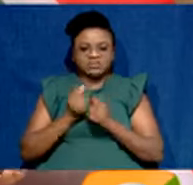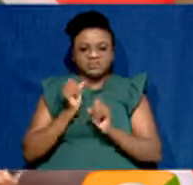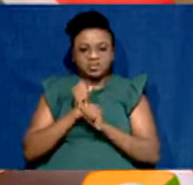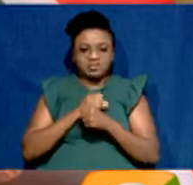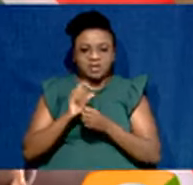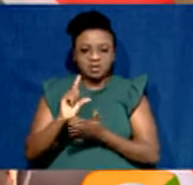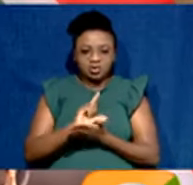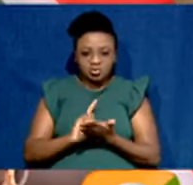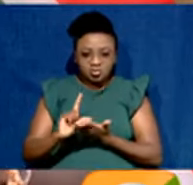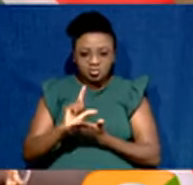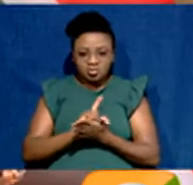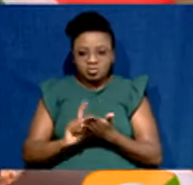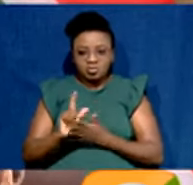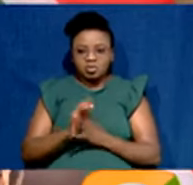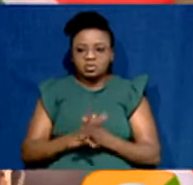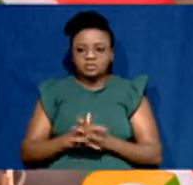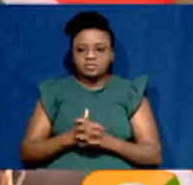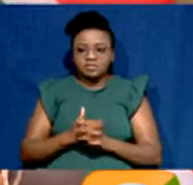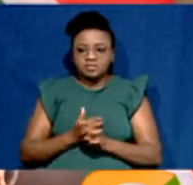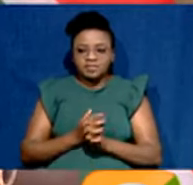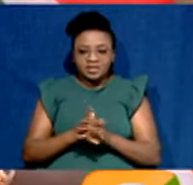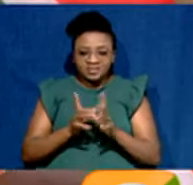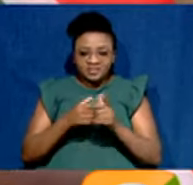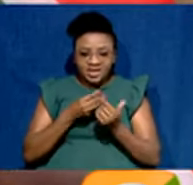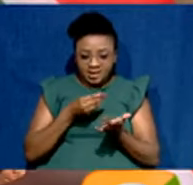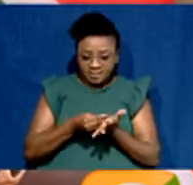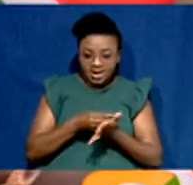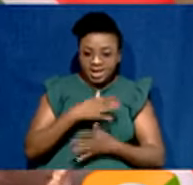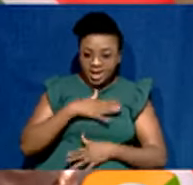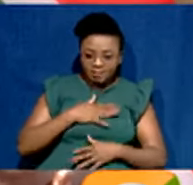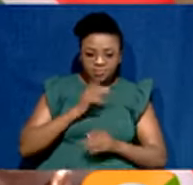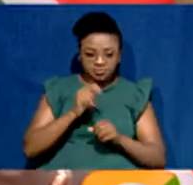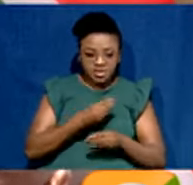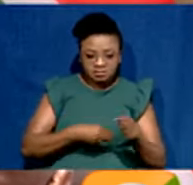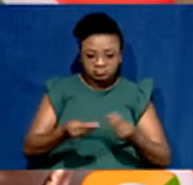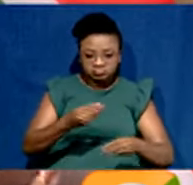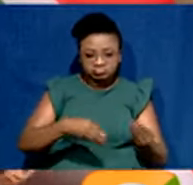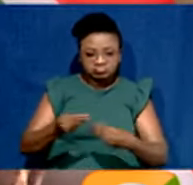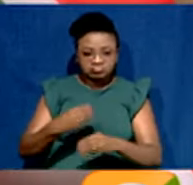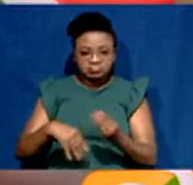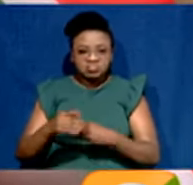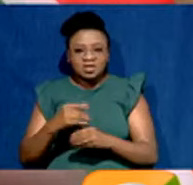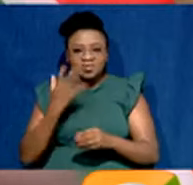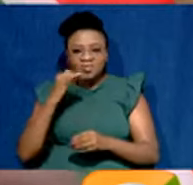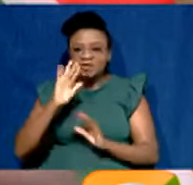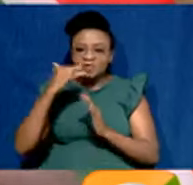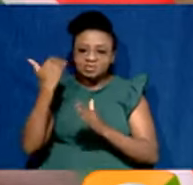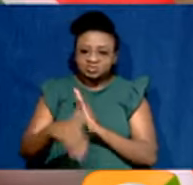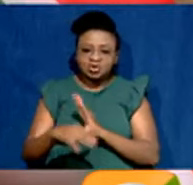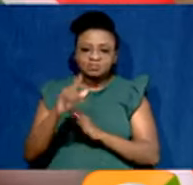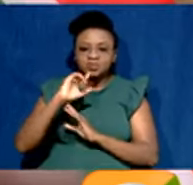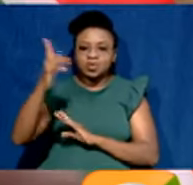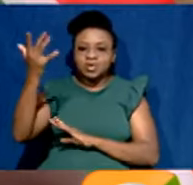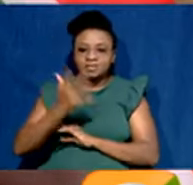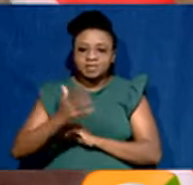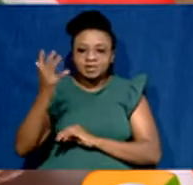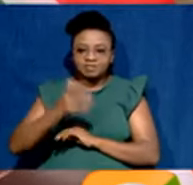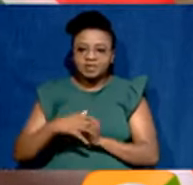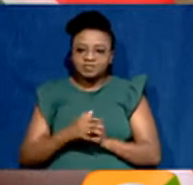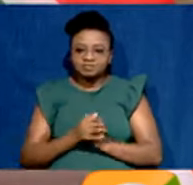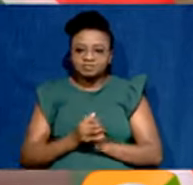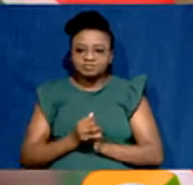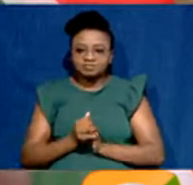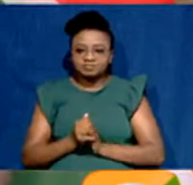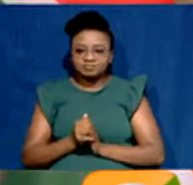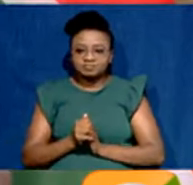of loss of dollars into other jurisdictions because of food imports. Mm-hmm. So these are the things that I am doing. Number three,